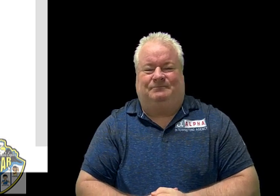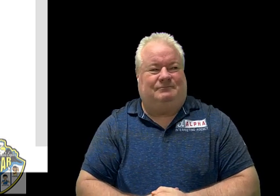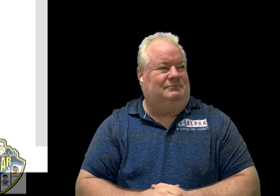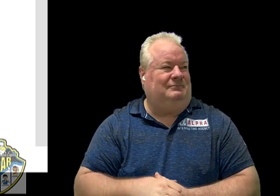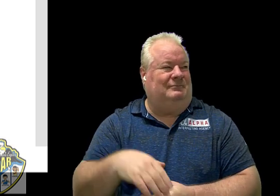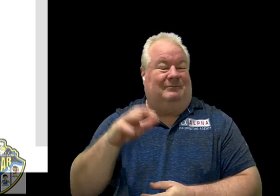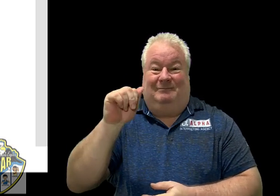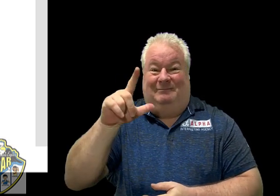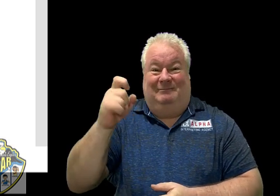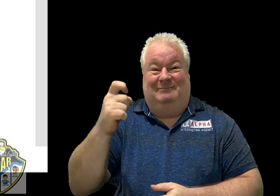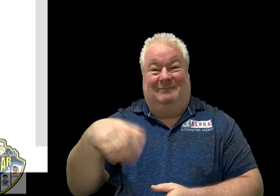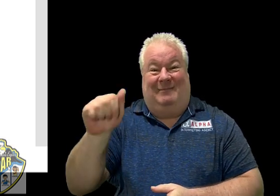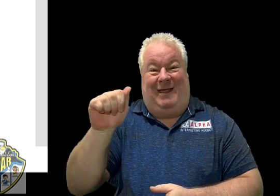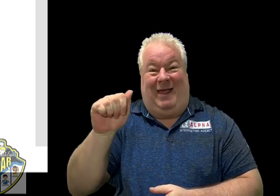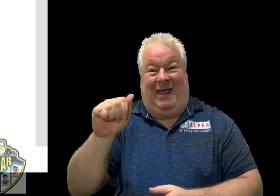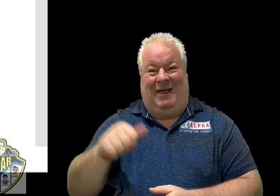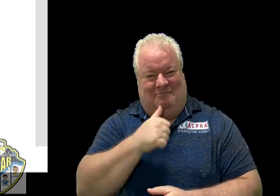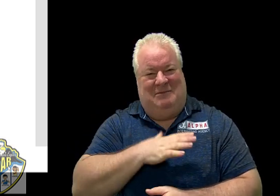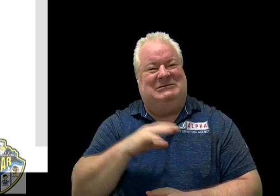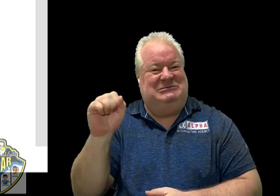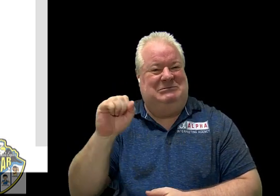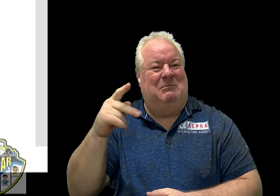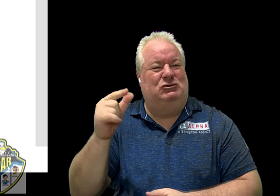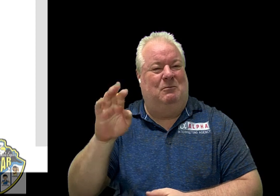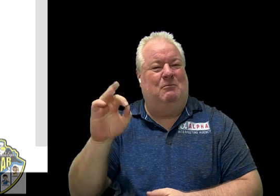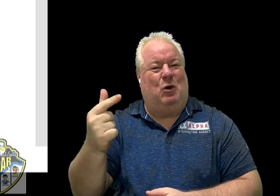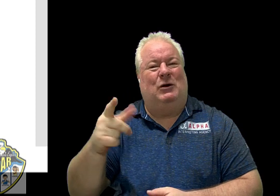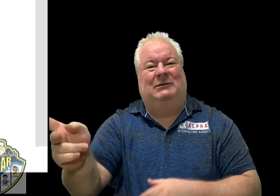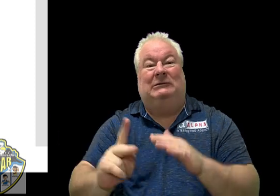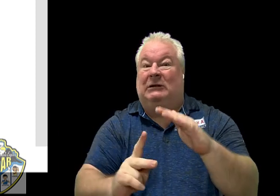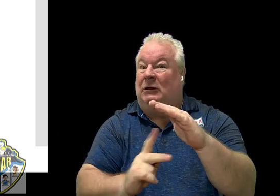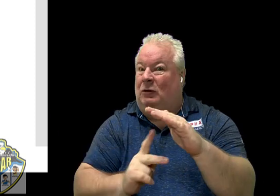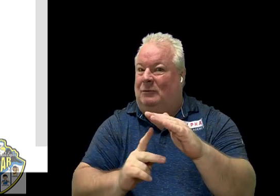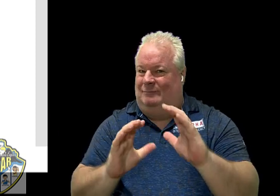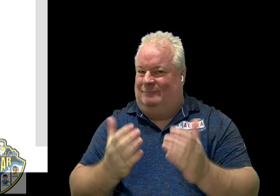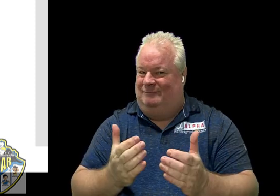Alex A. Mrs. Spangenberg's kindergarten.